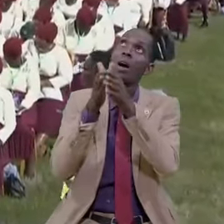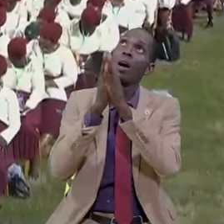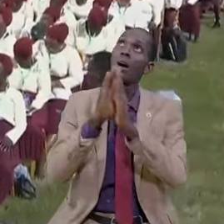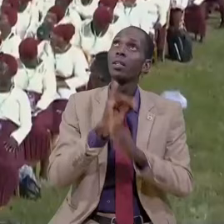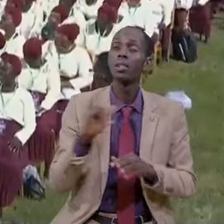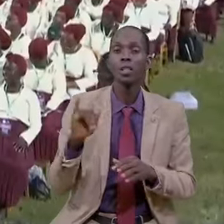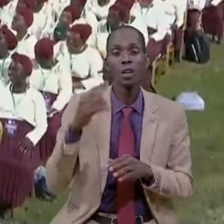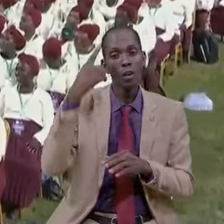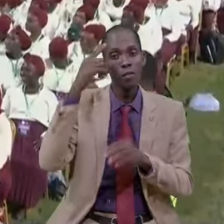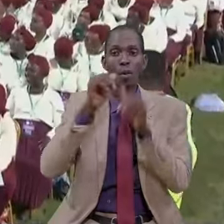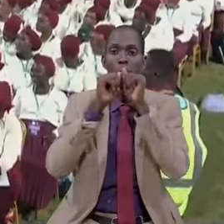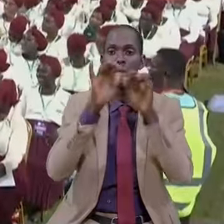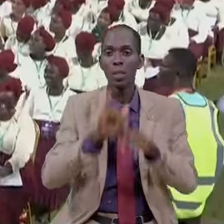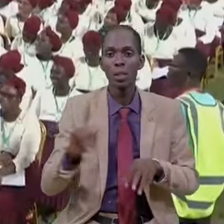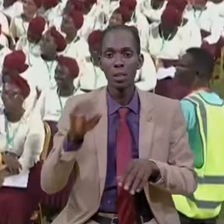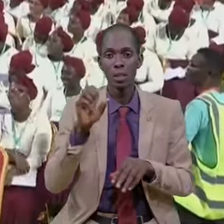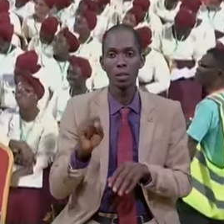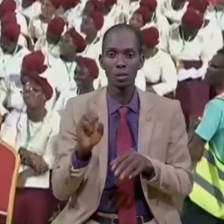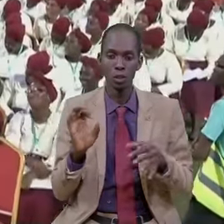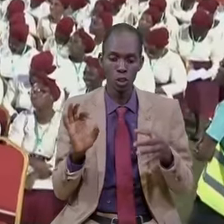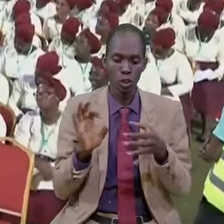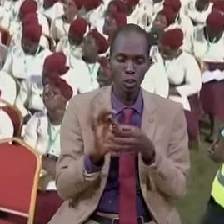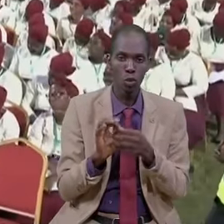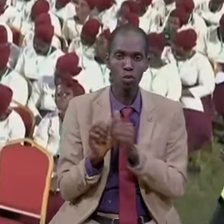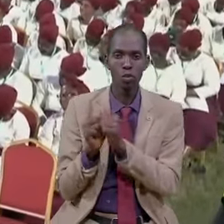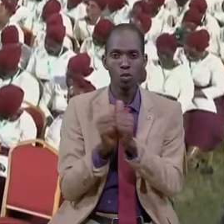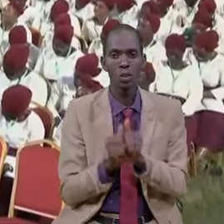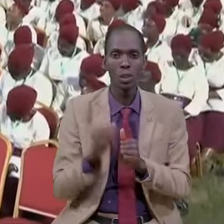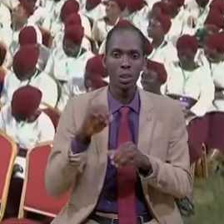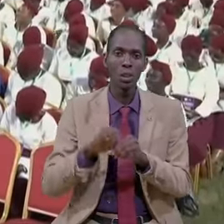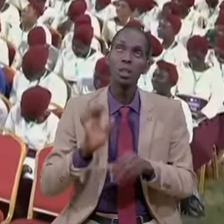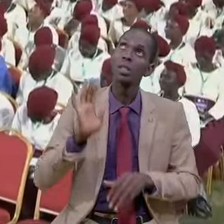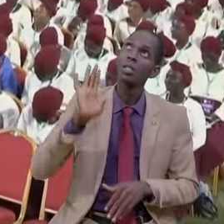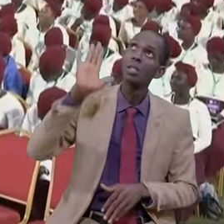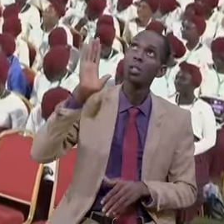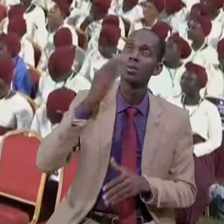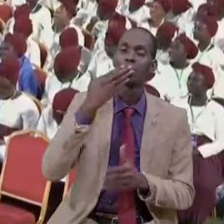for blessings join together in his